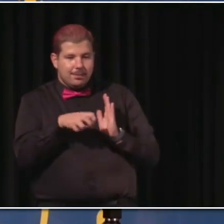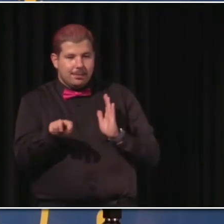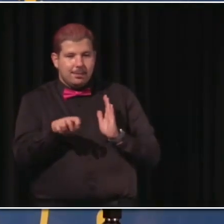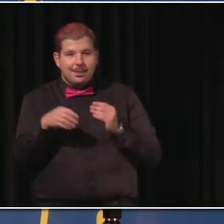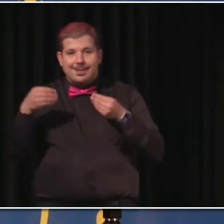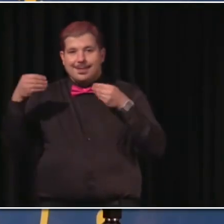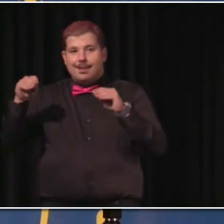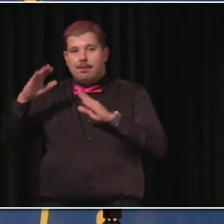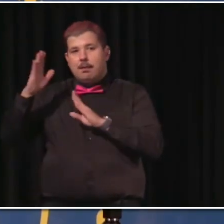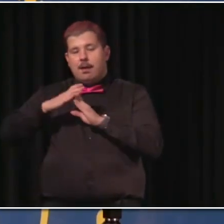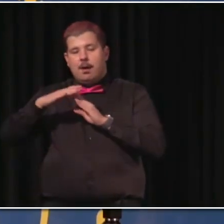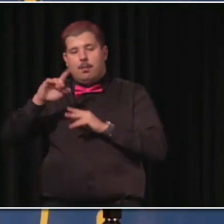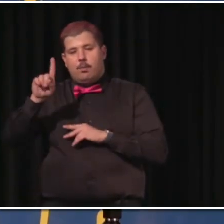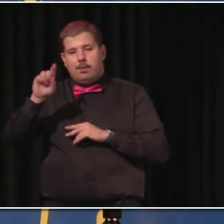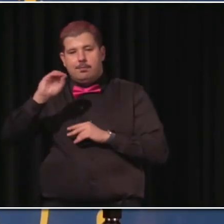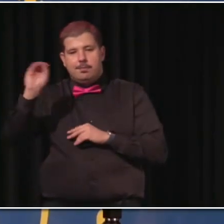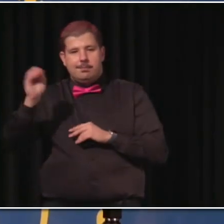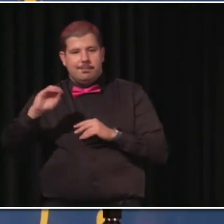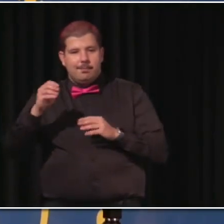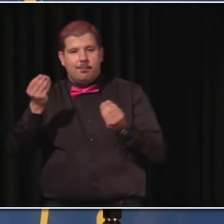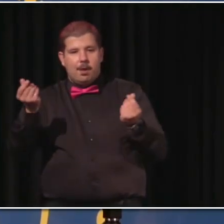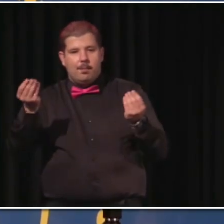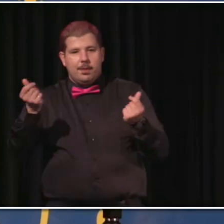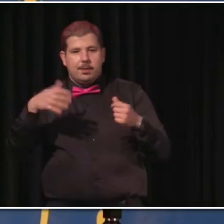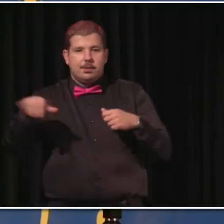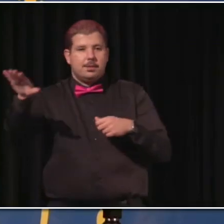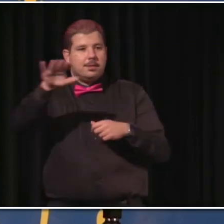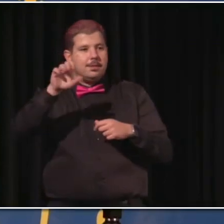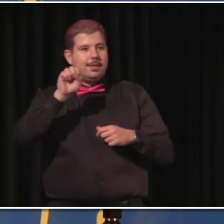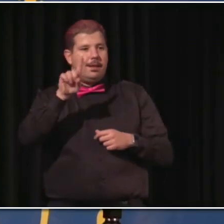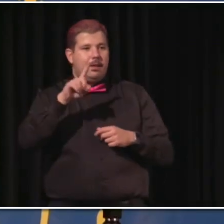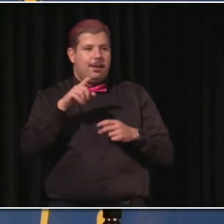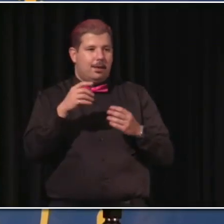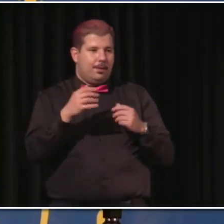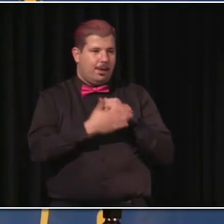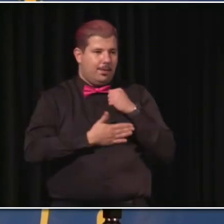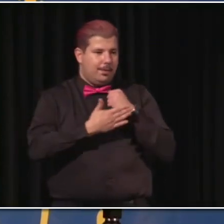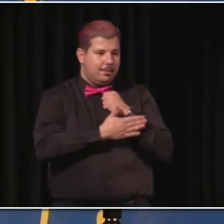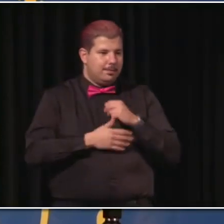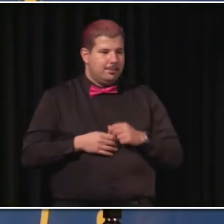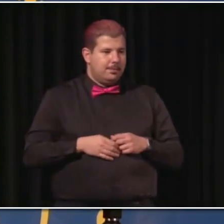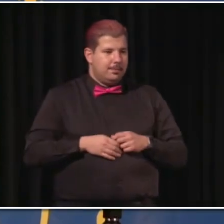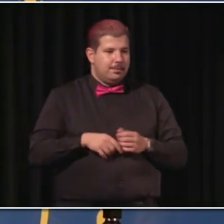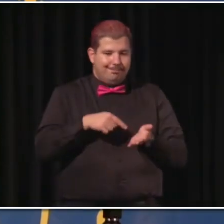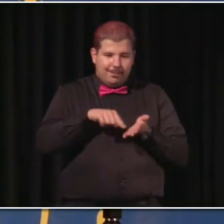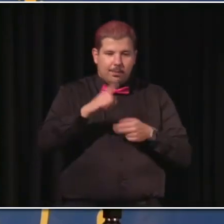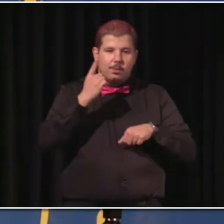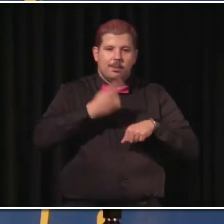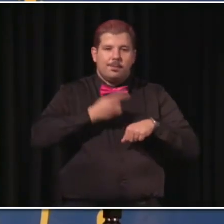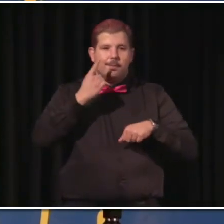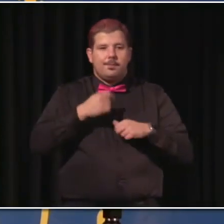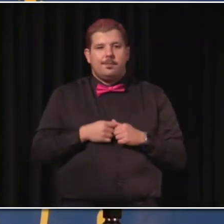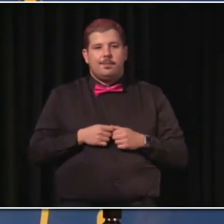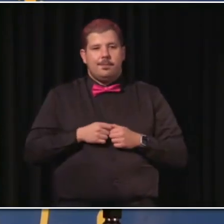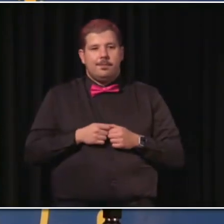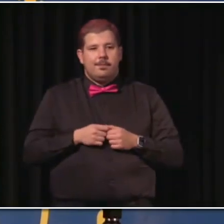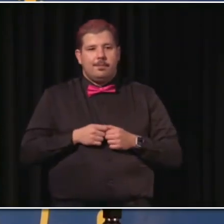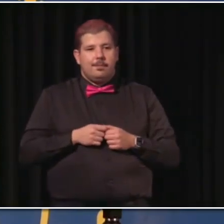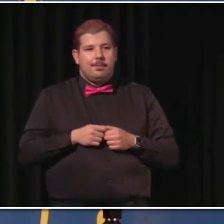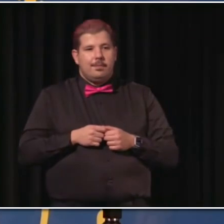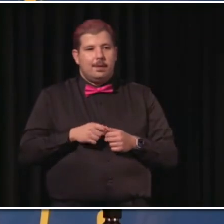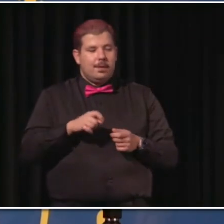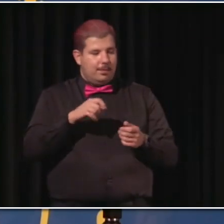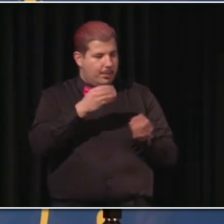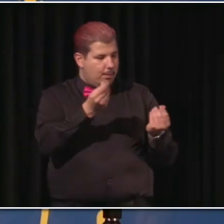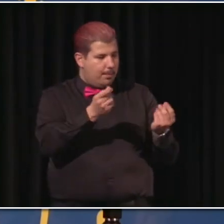top 1% of properties in San Diego County, paid only once when these properties